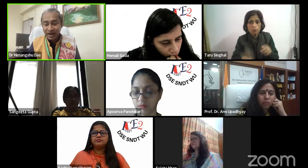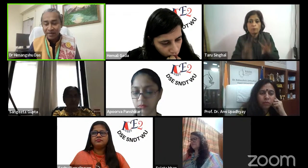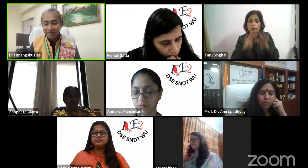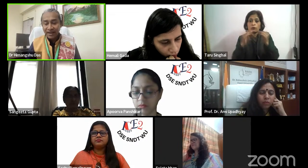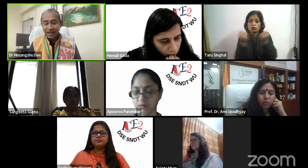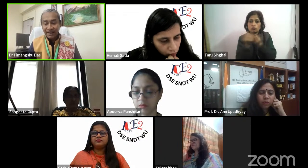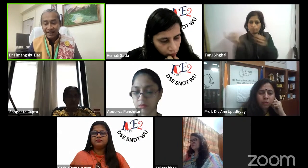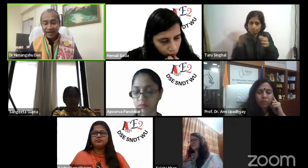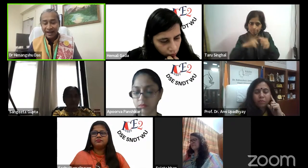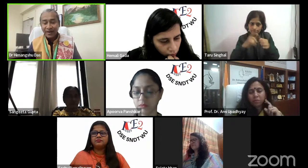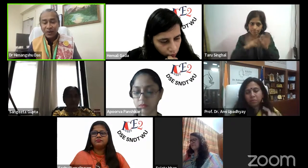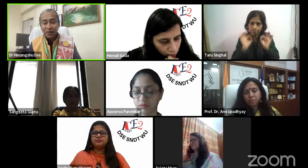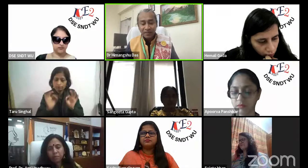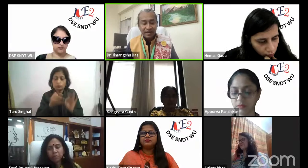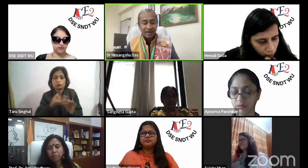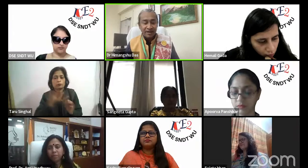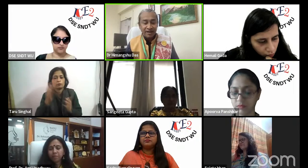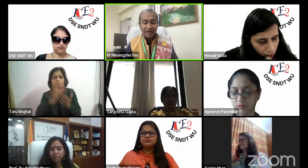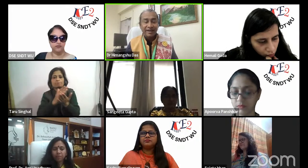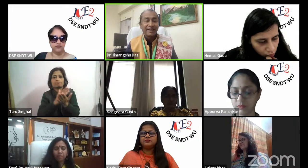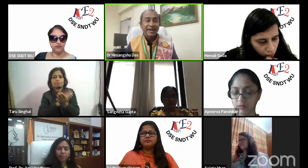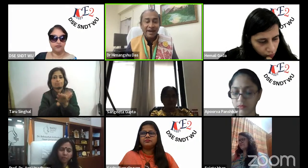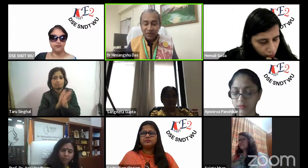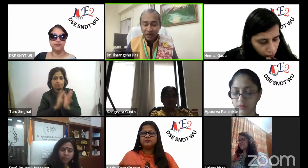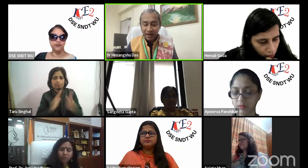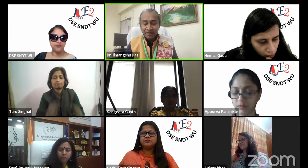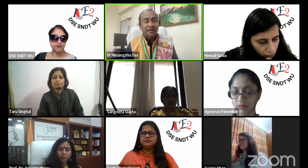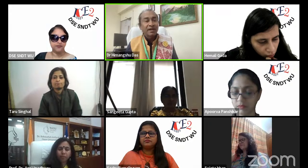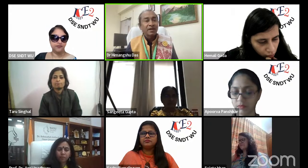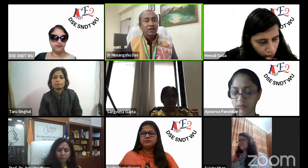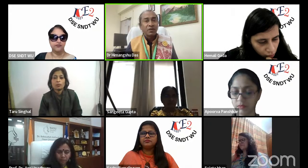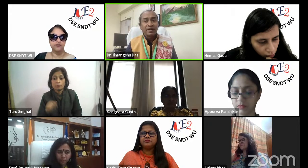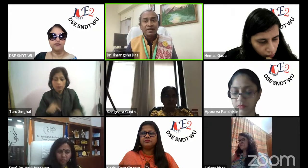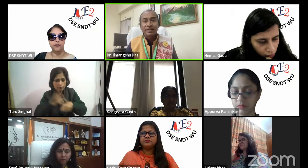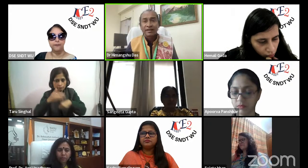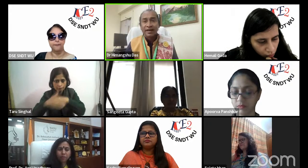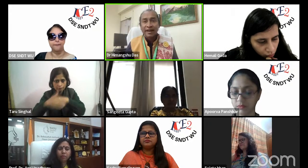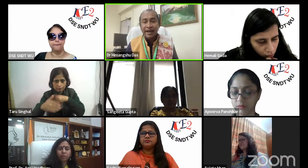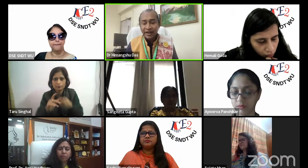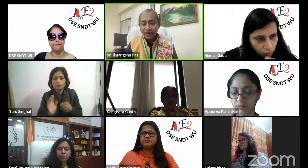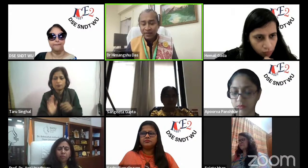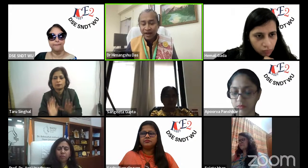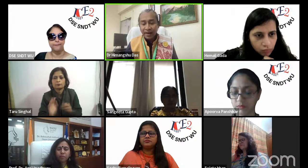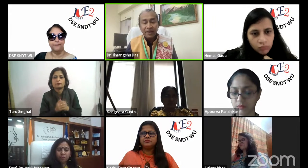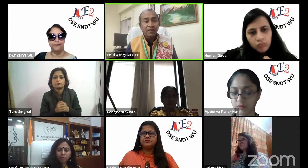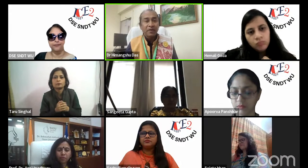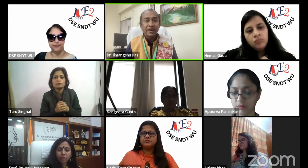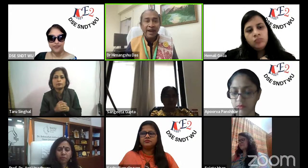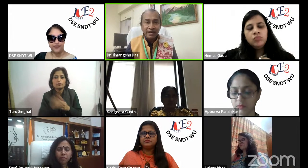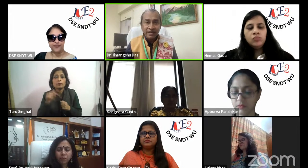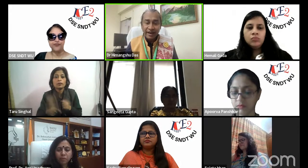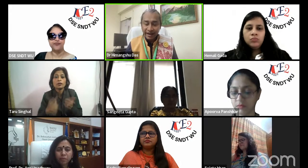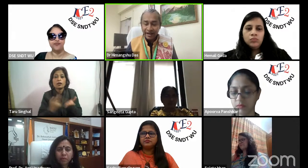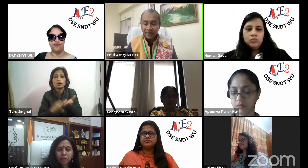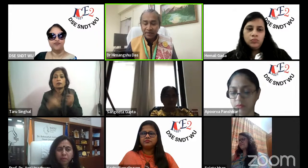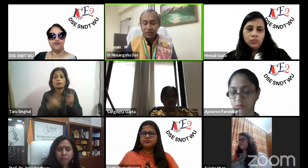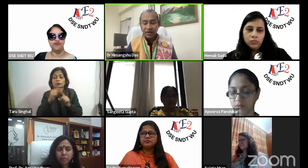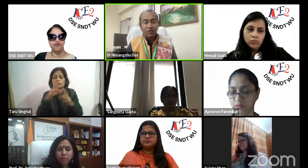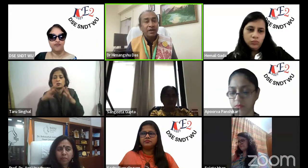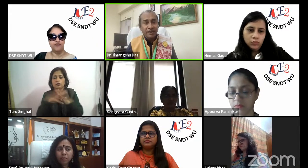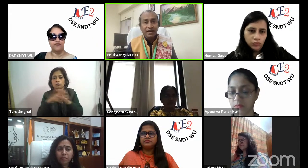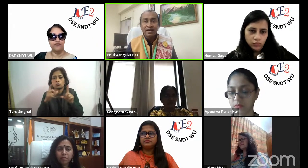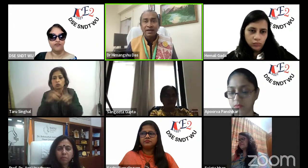special program. And I hope in time to come, with the aid of the RPWD Act and